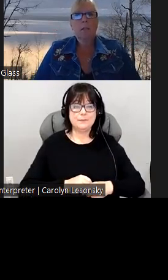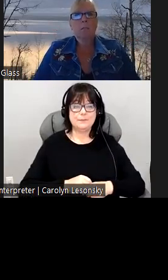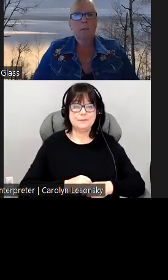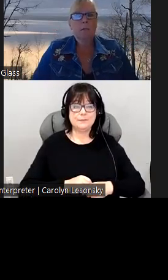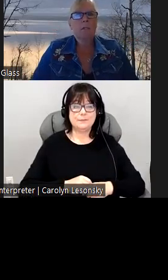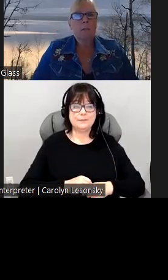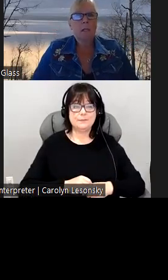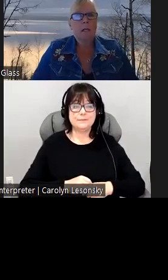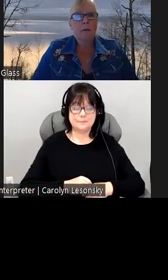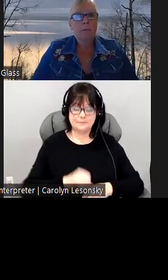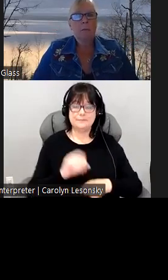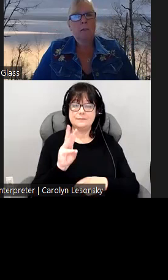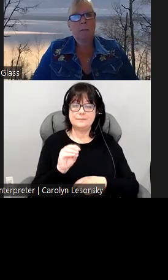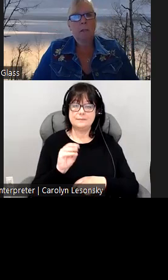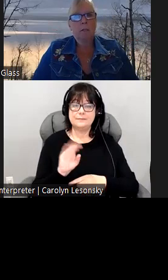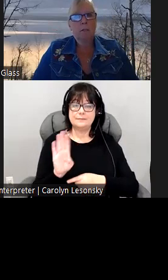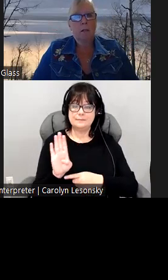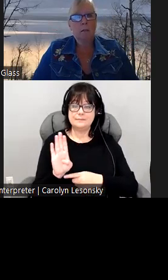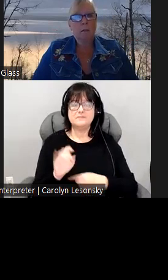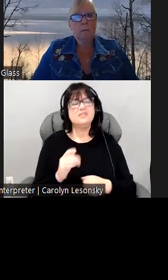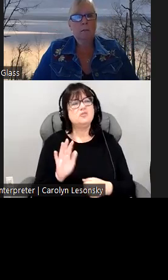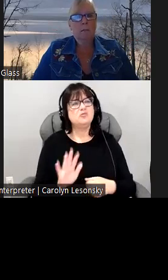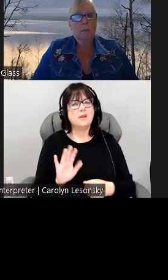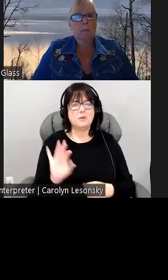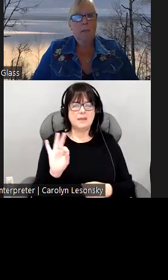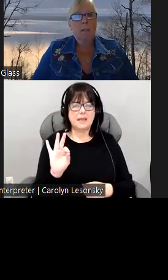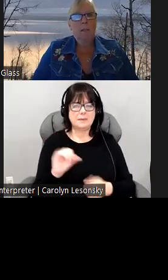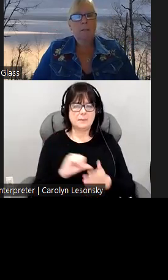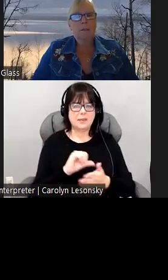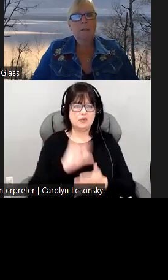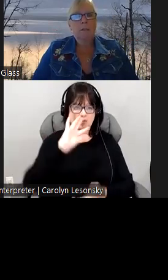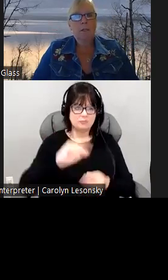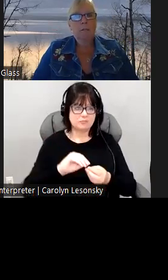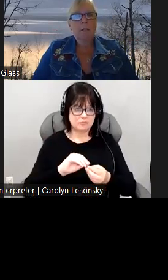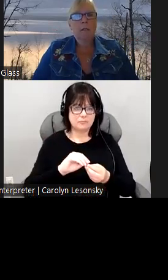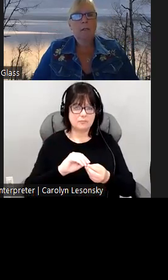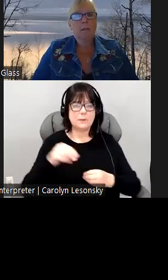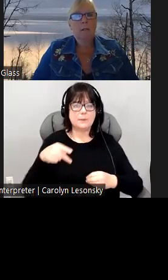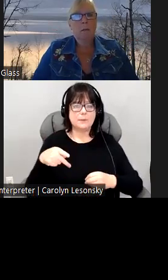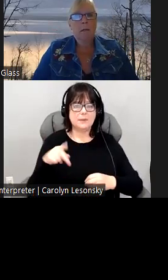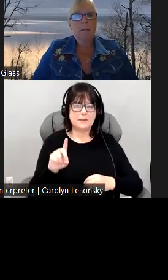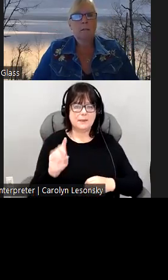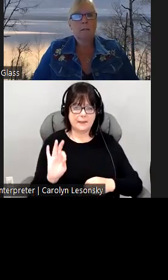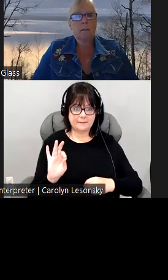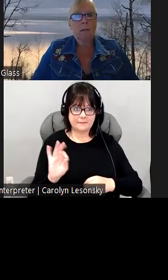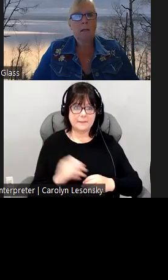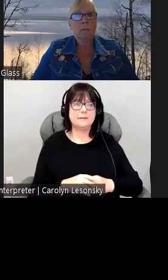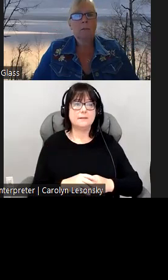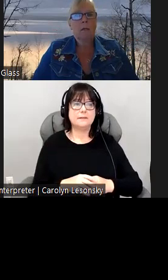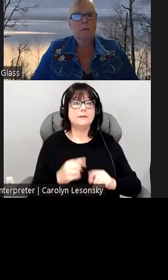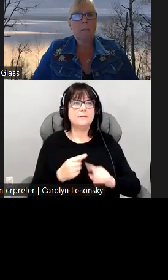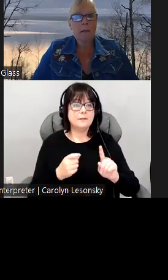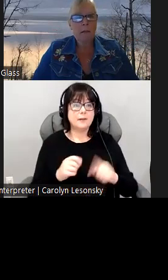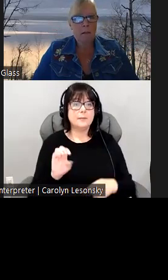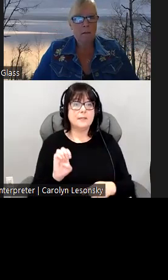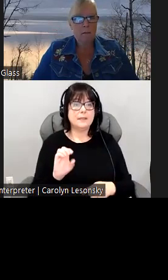60B is produced as a PDF. It's about 9 pages long. It's generated in EOIS-CaMS